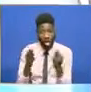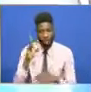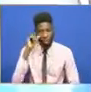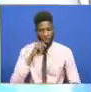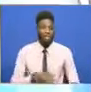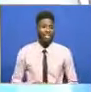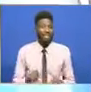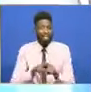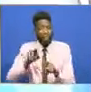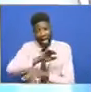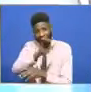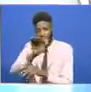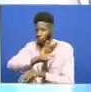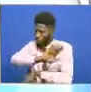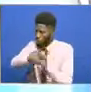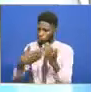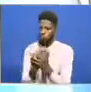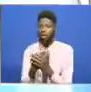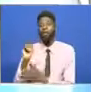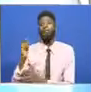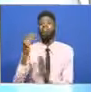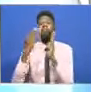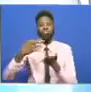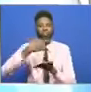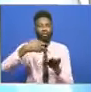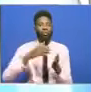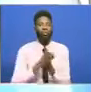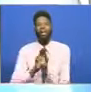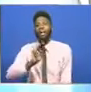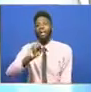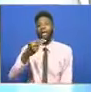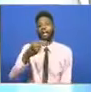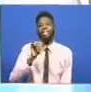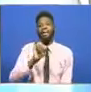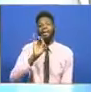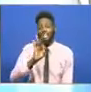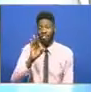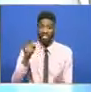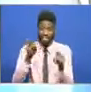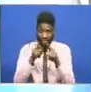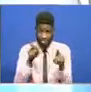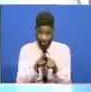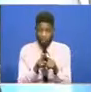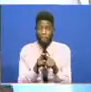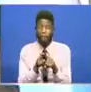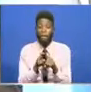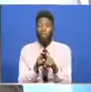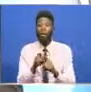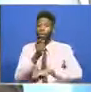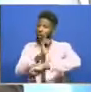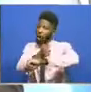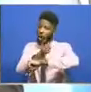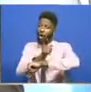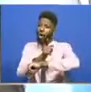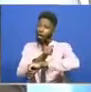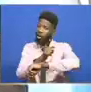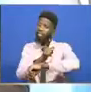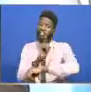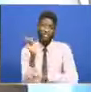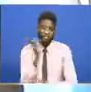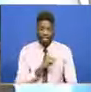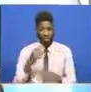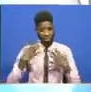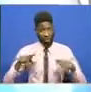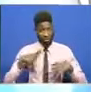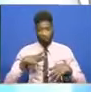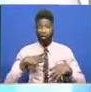for all Kenyans to register with the National Hospital Insurance Fund, and of course a stern warning to those who will be